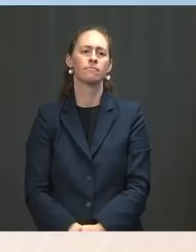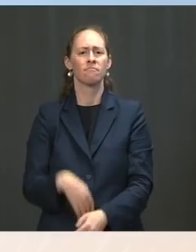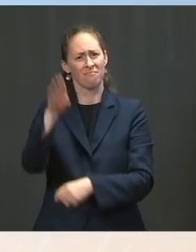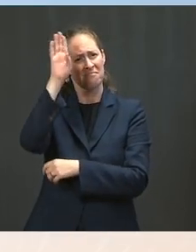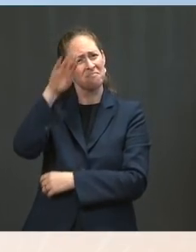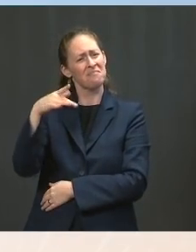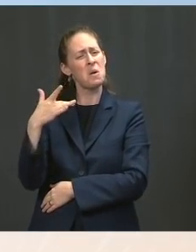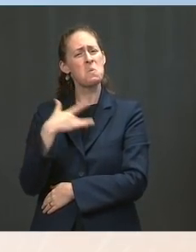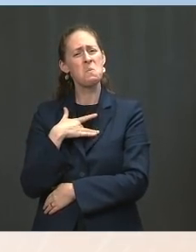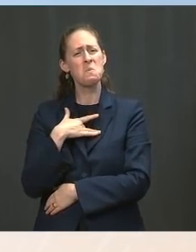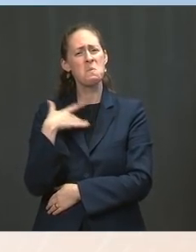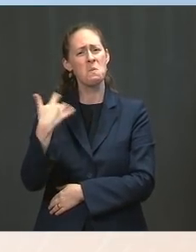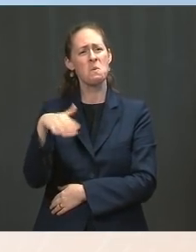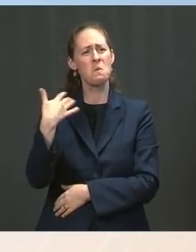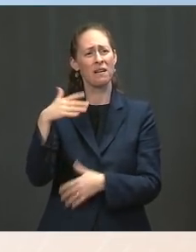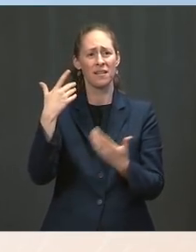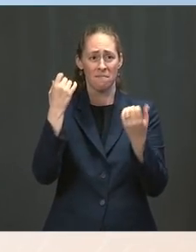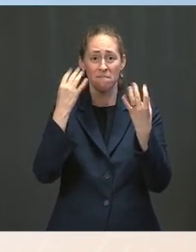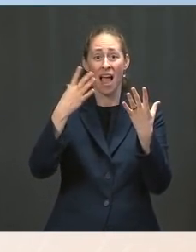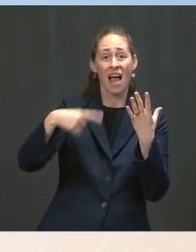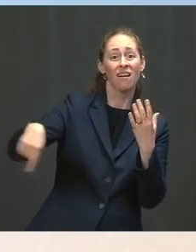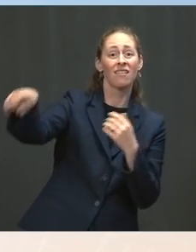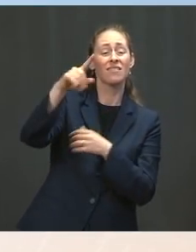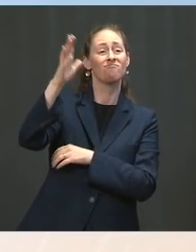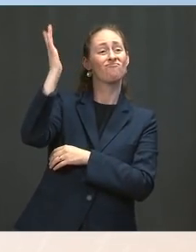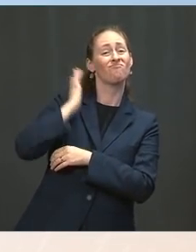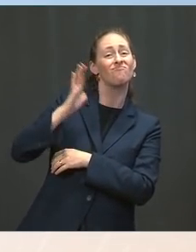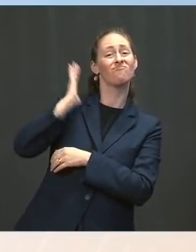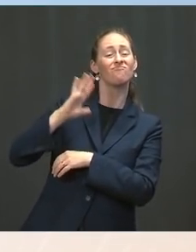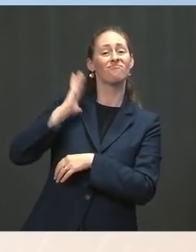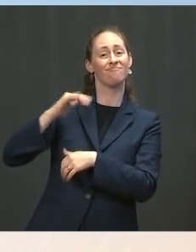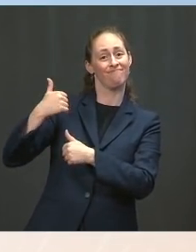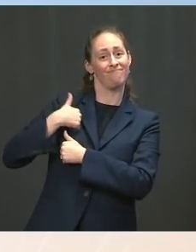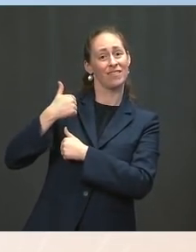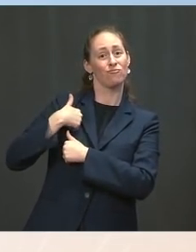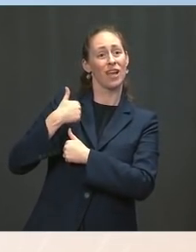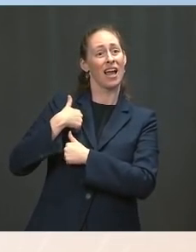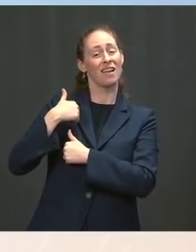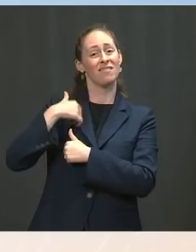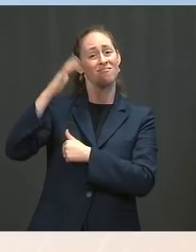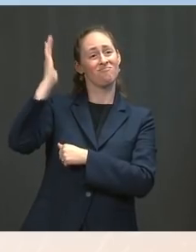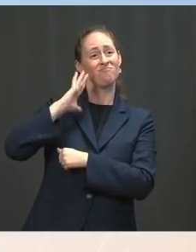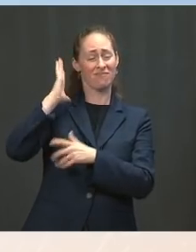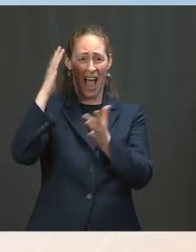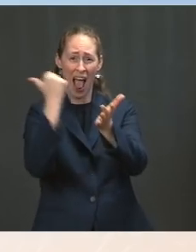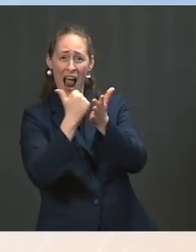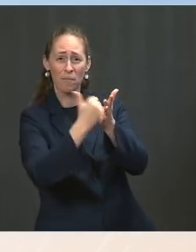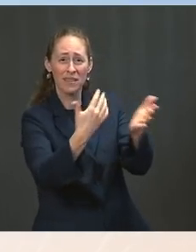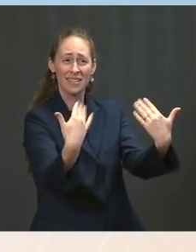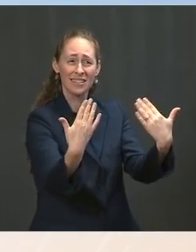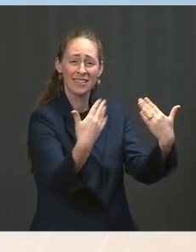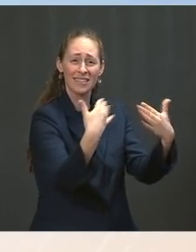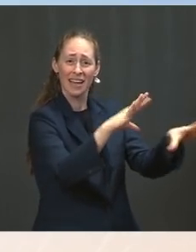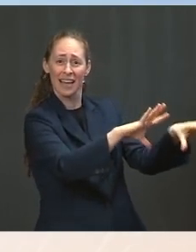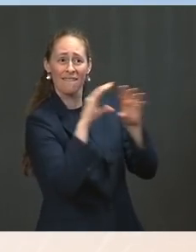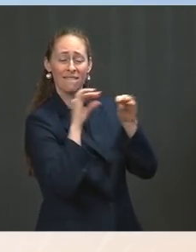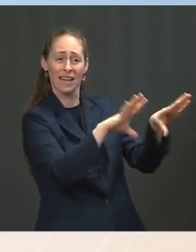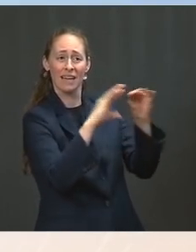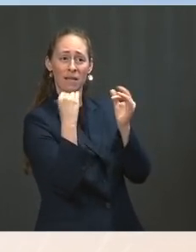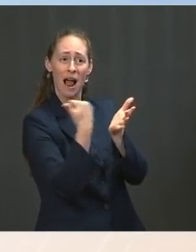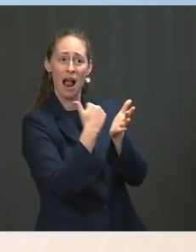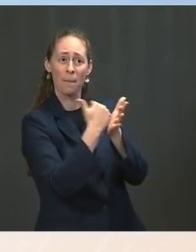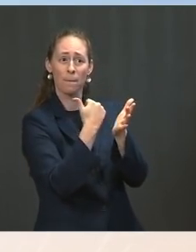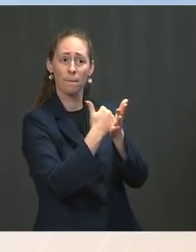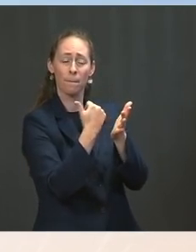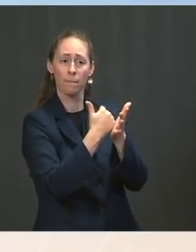many of them veterans, to help the Afghan evacuees, those Afghans at risk, our Afghan allies, settle here in the United